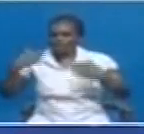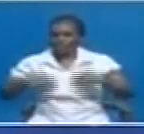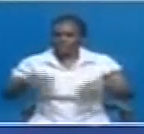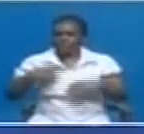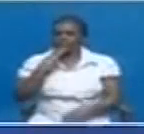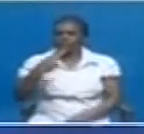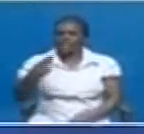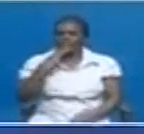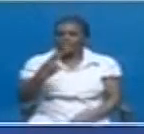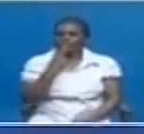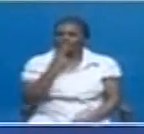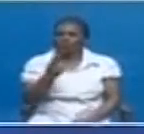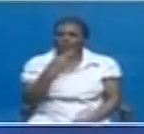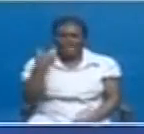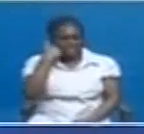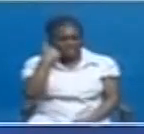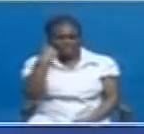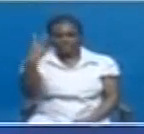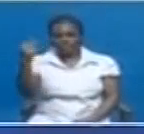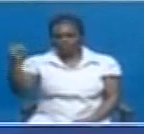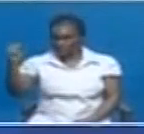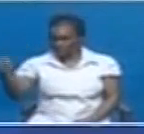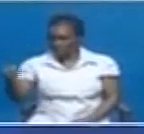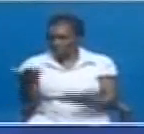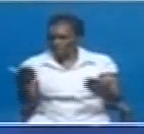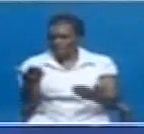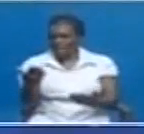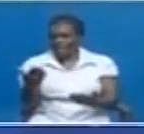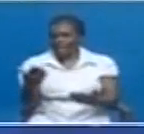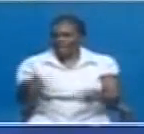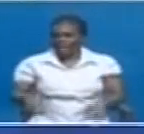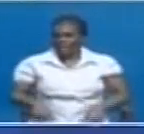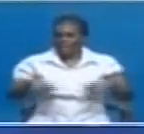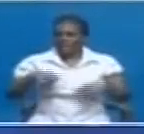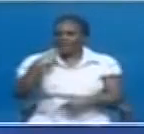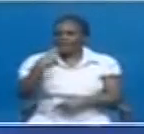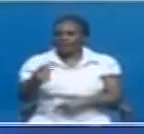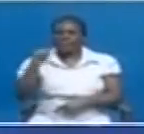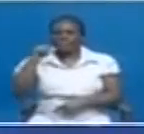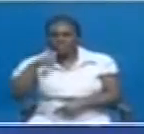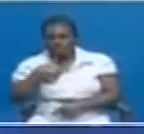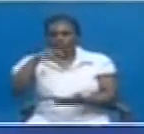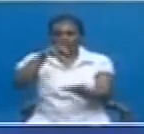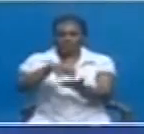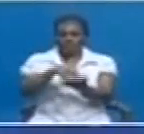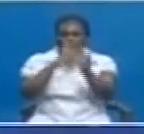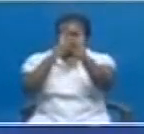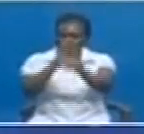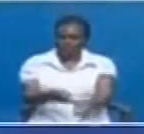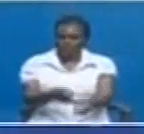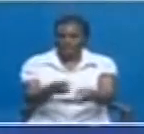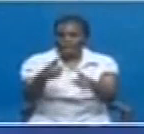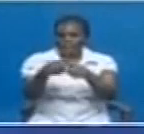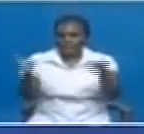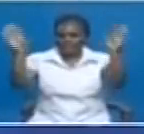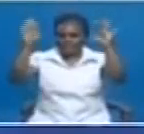with diabetes. In Kenya alone, 2 million of those are living with diabetes, with 100 new cases daily. But in the Kerio Valley,